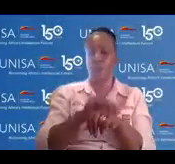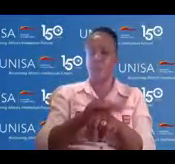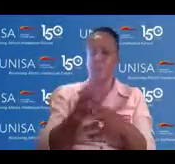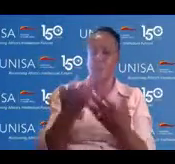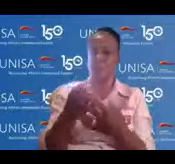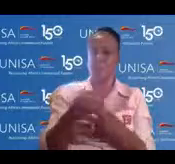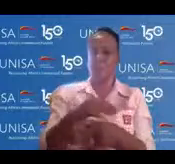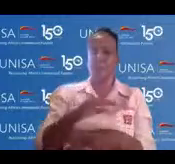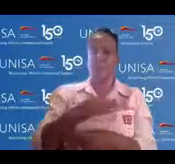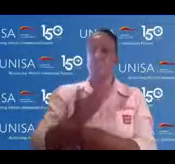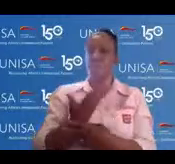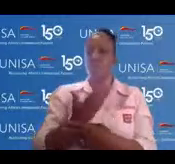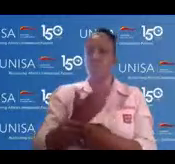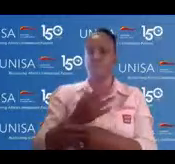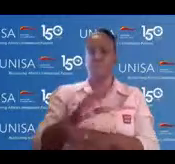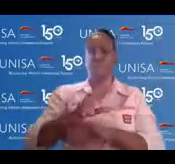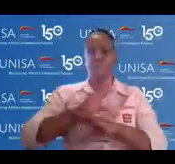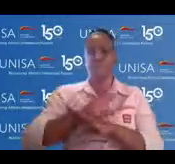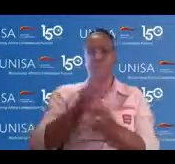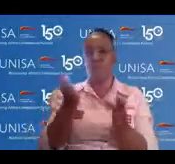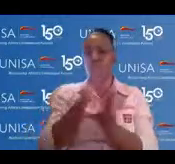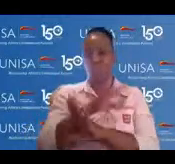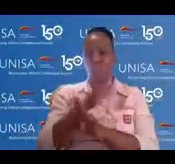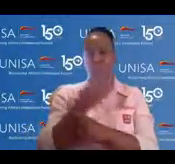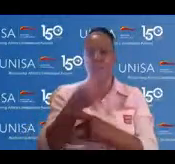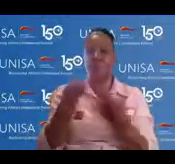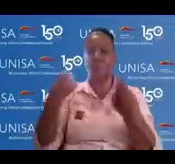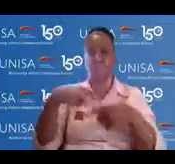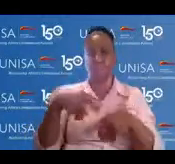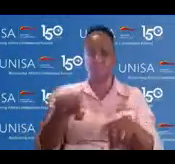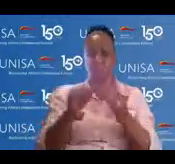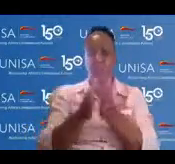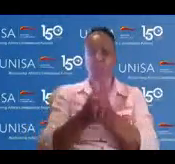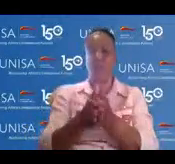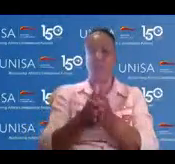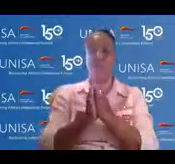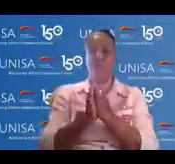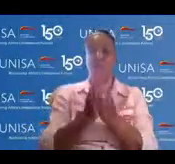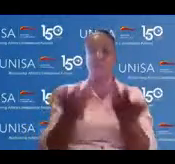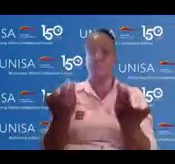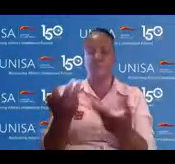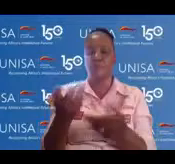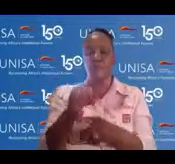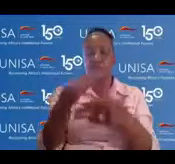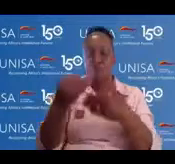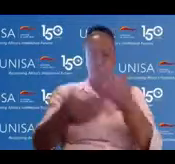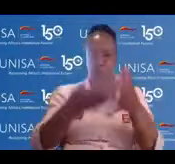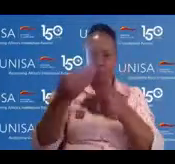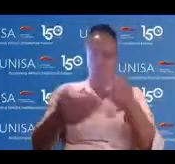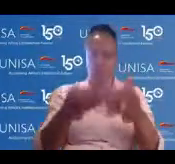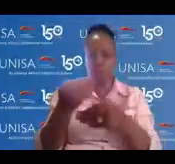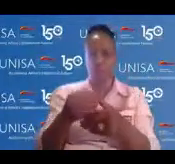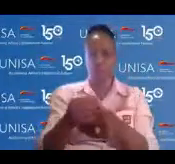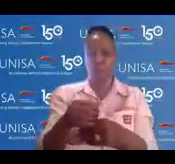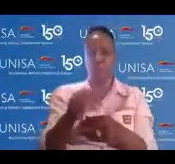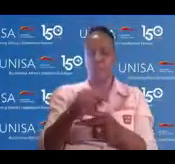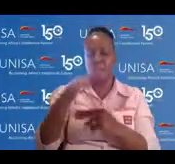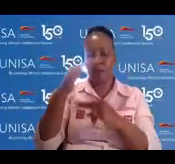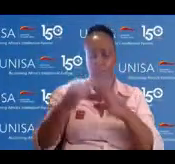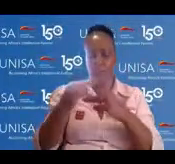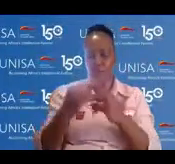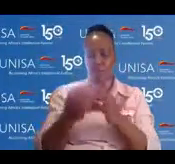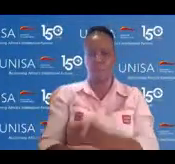you are allowed to appeal. All right, so that is the process in a nutshell.